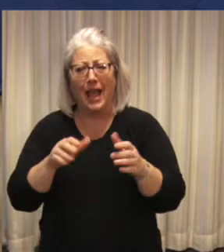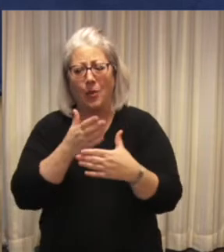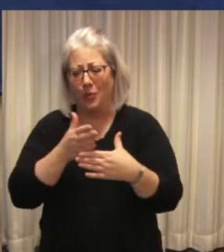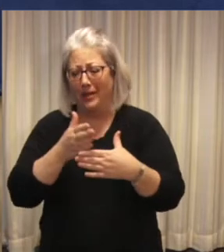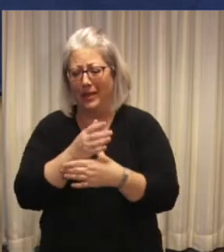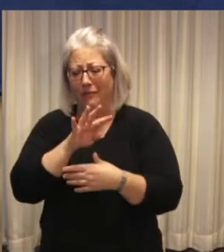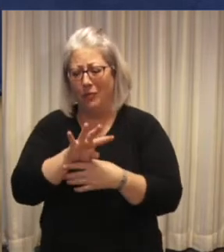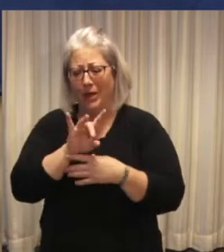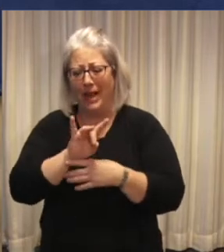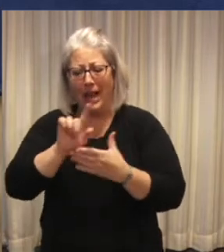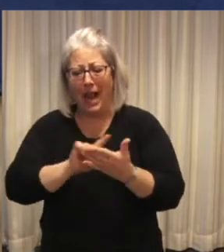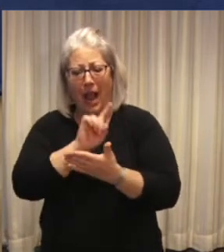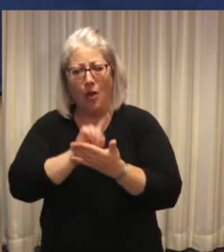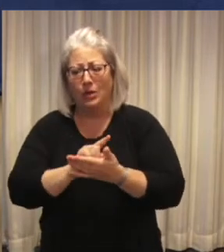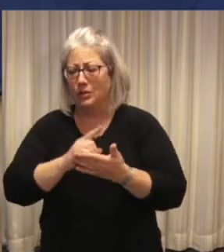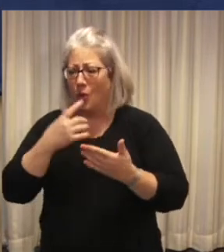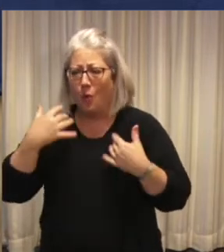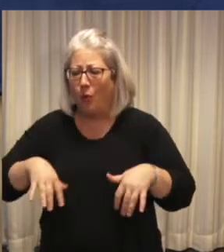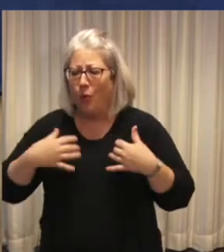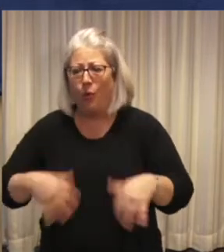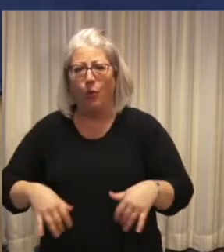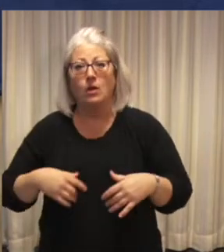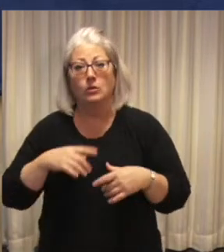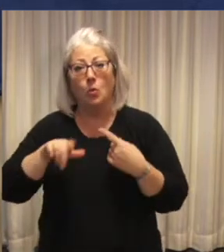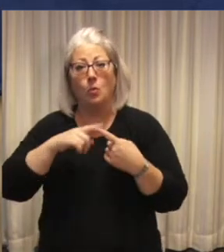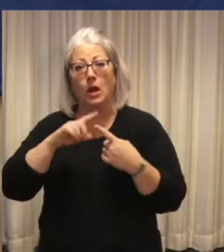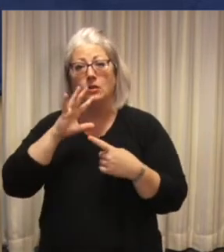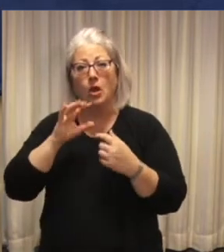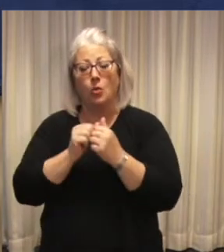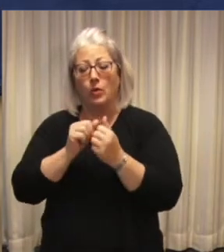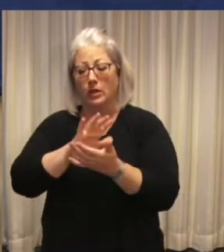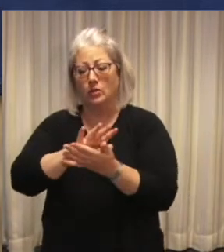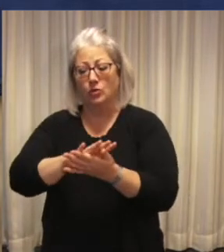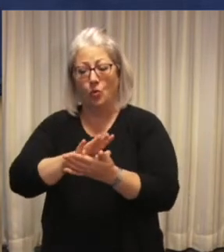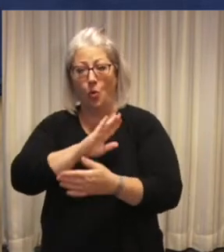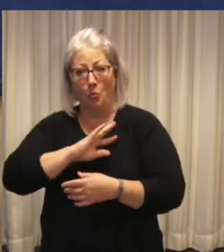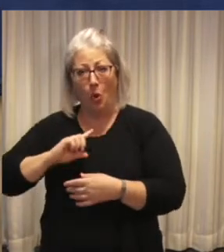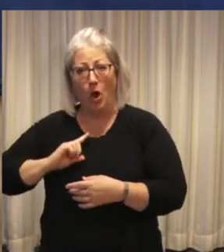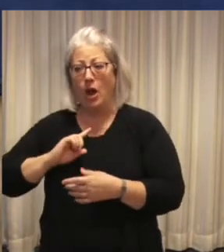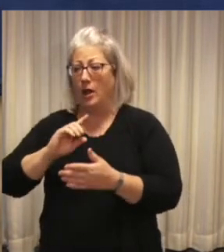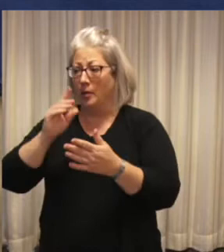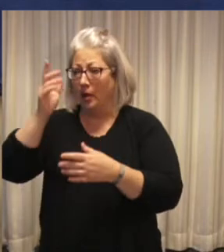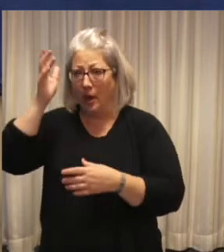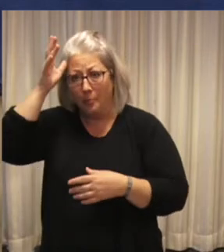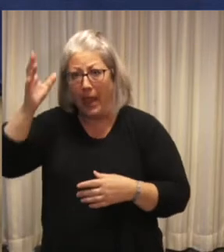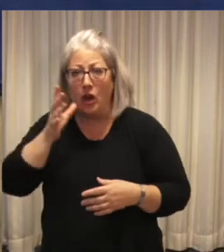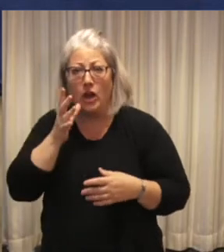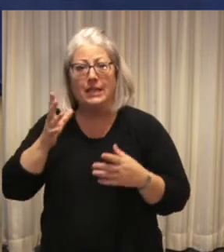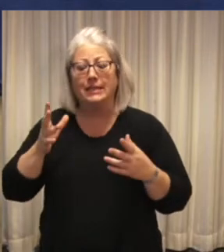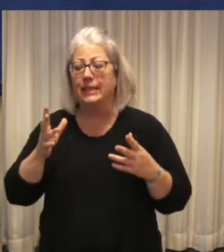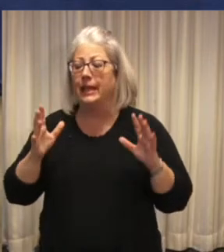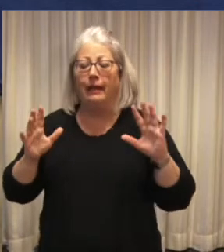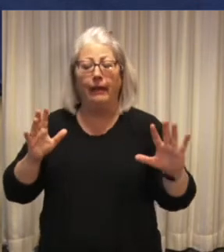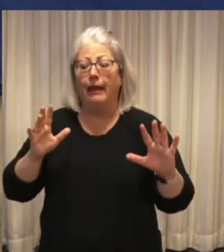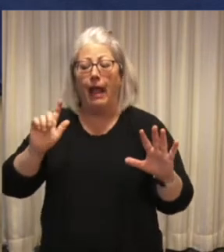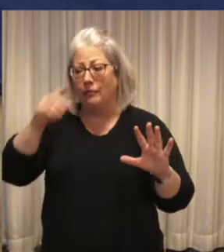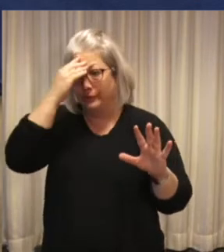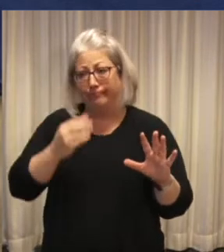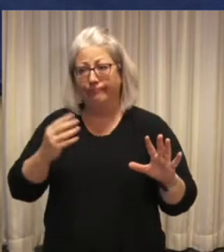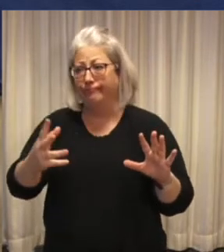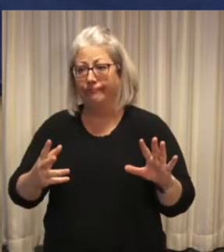all the time, every time I speak to parents and to the school board and to anyone, you know, we're not perfect at this yet. We're not. And hopefully it'll end before we... You're not perfect yet?